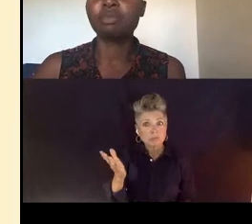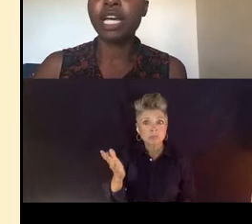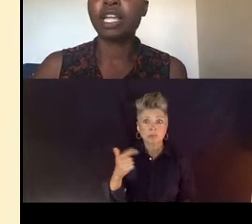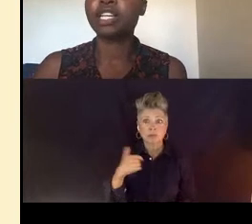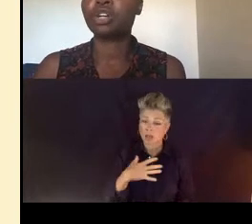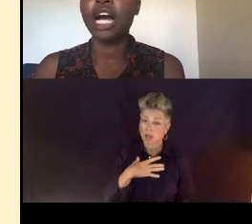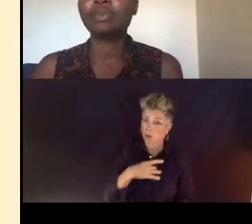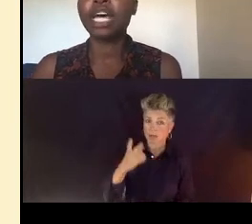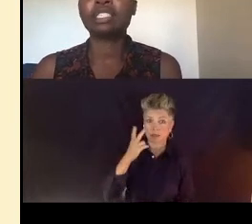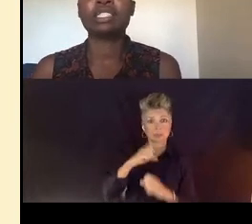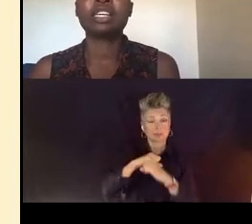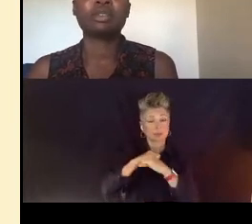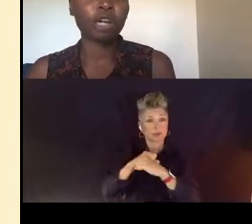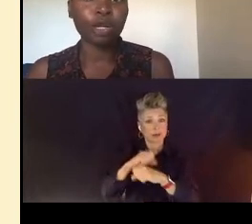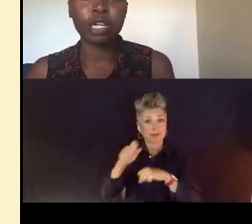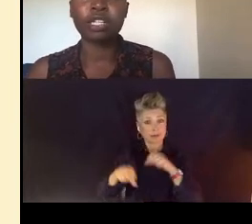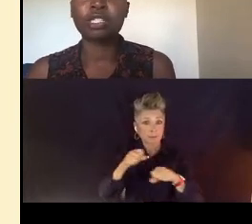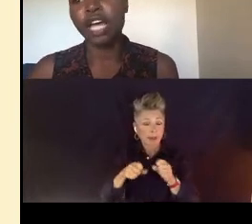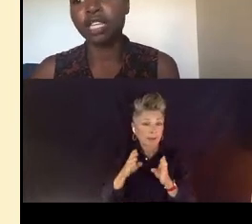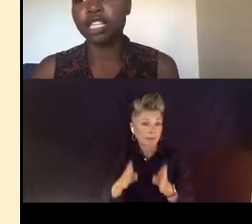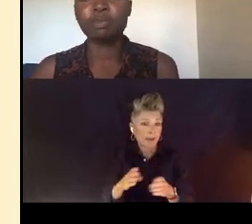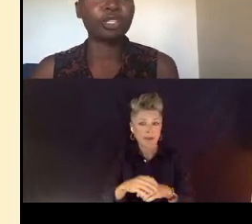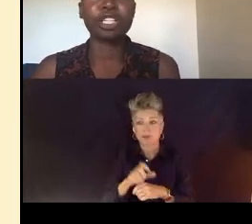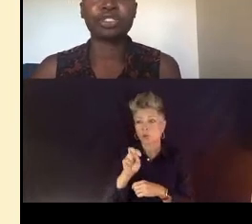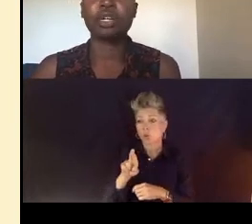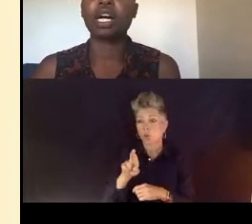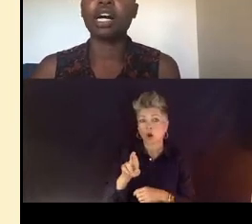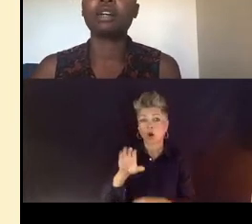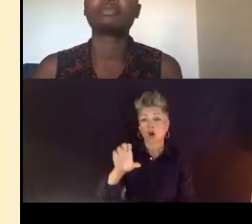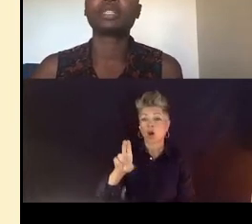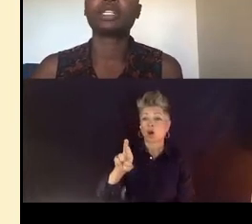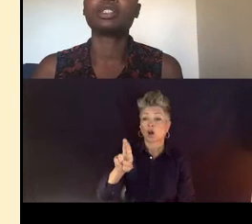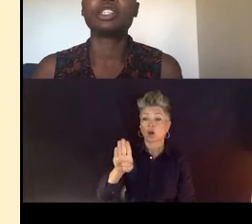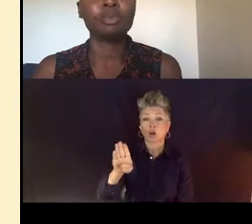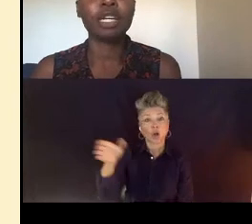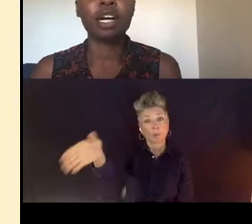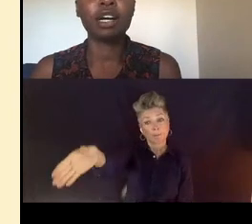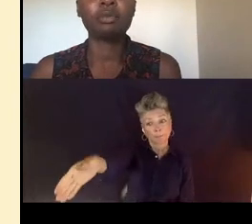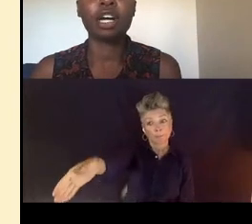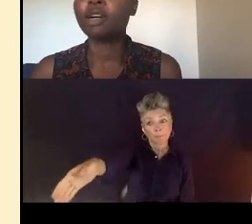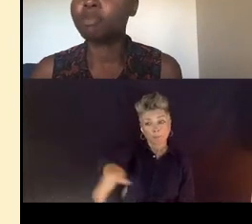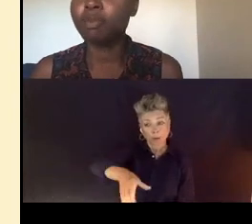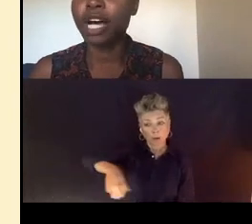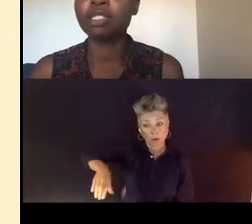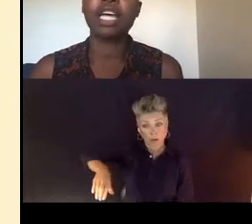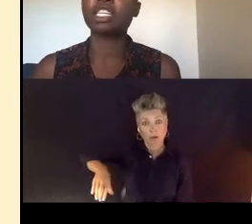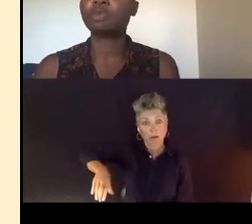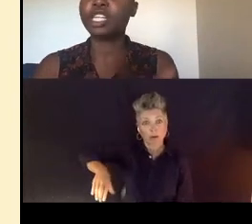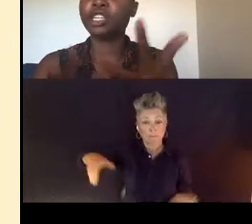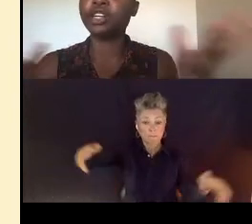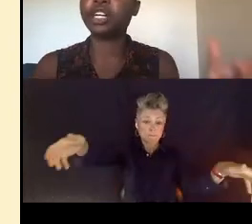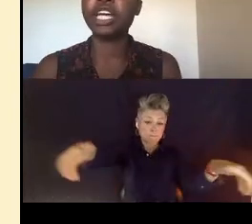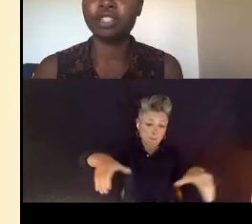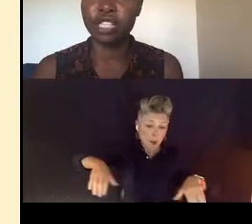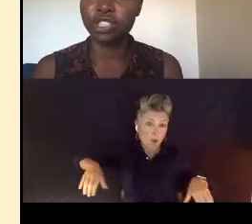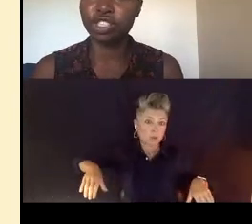protected bike lanes, or I would like to see some curb cuts at this curb bump outs at this